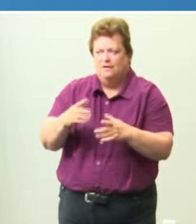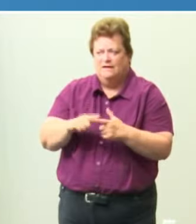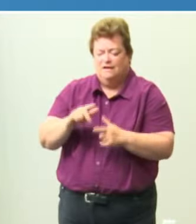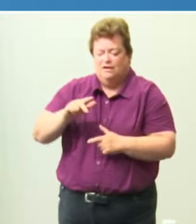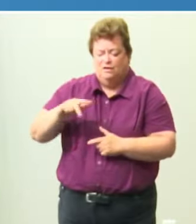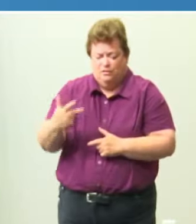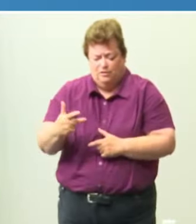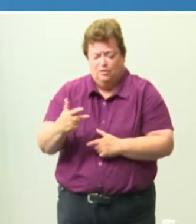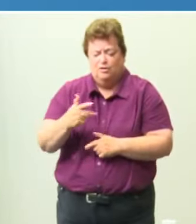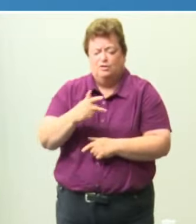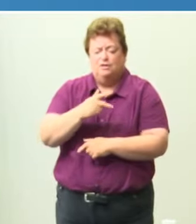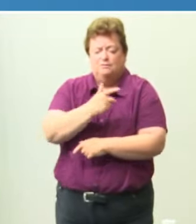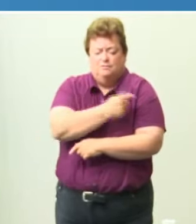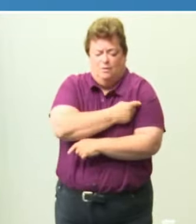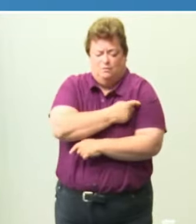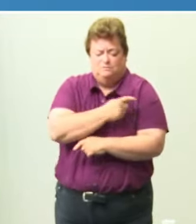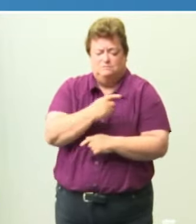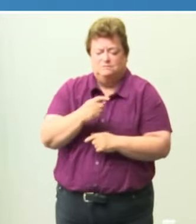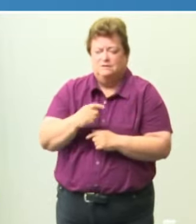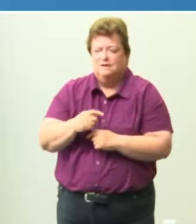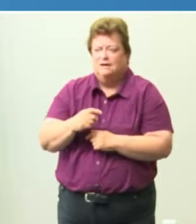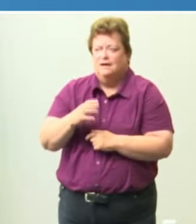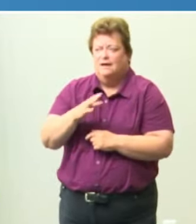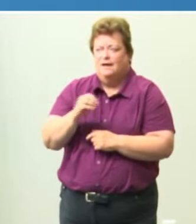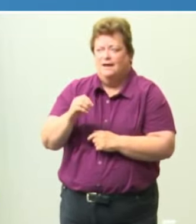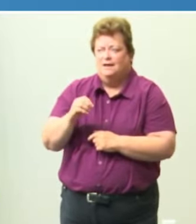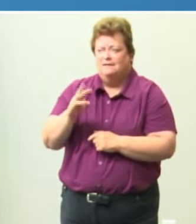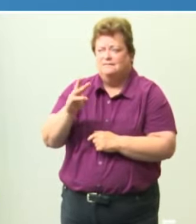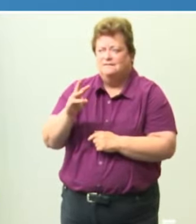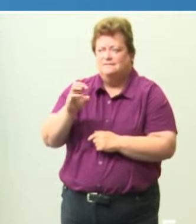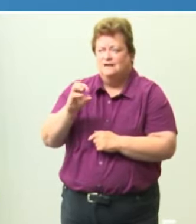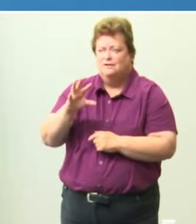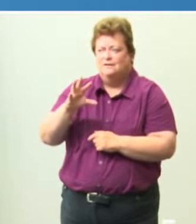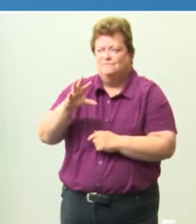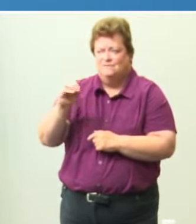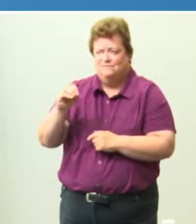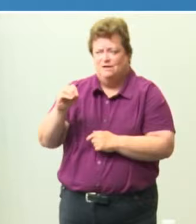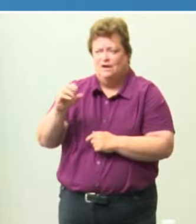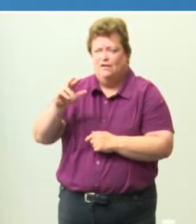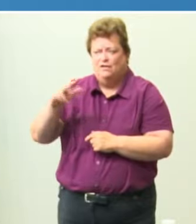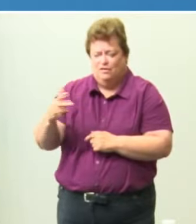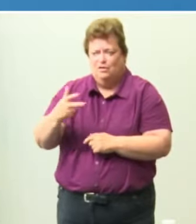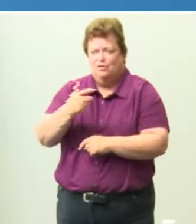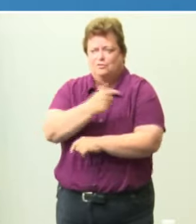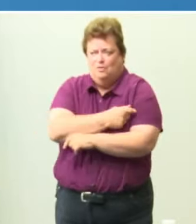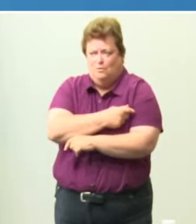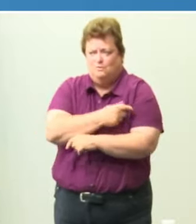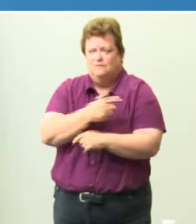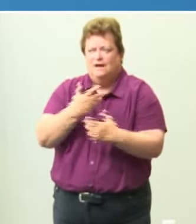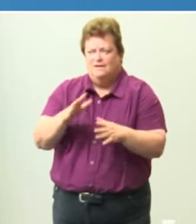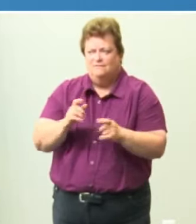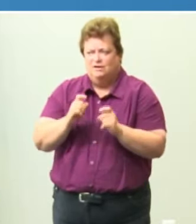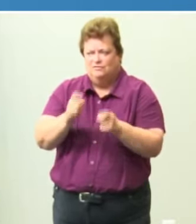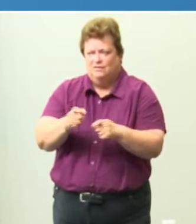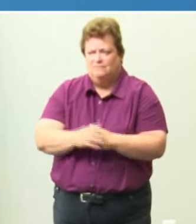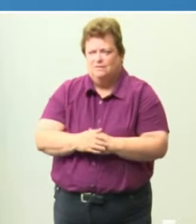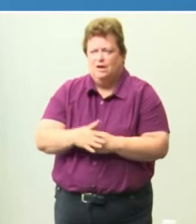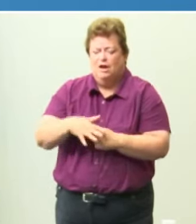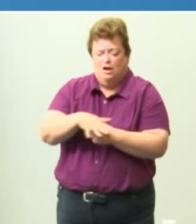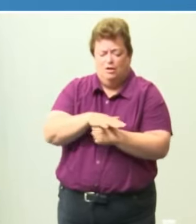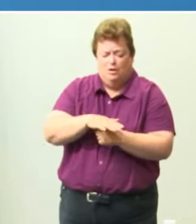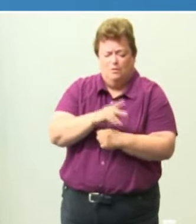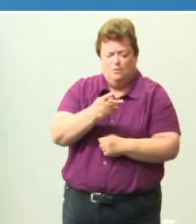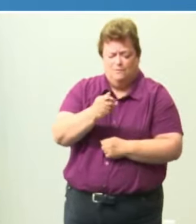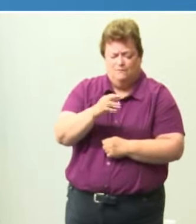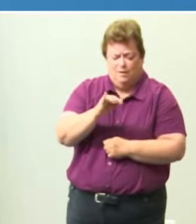dose clinics, and about 650 third doses have been administered. Some local